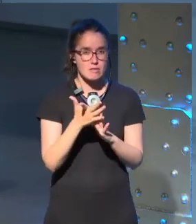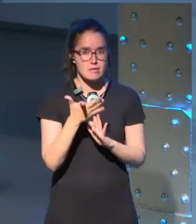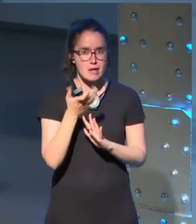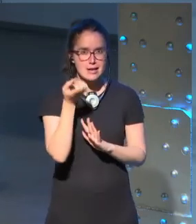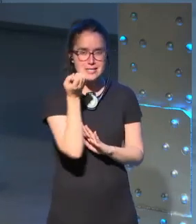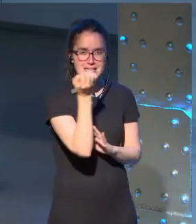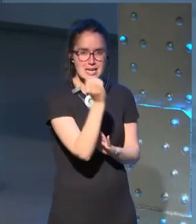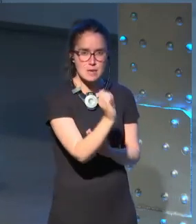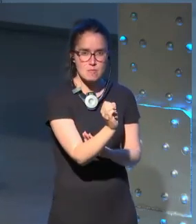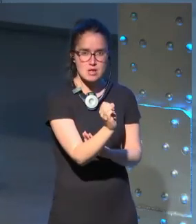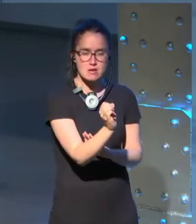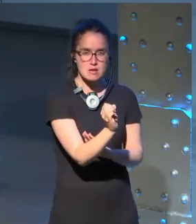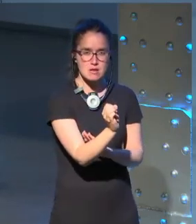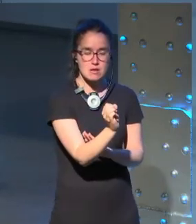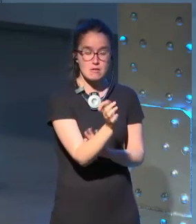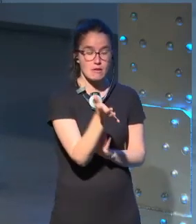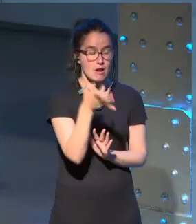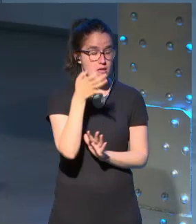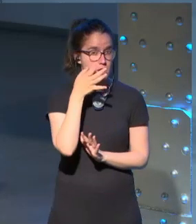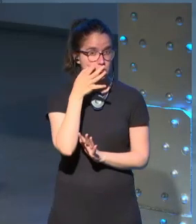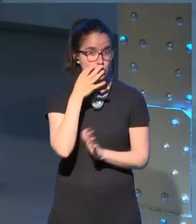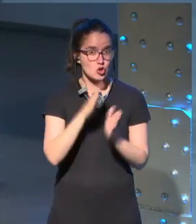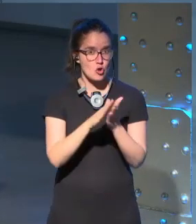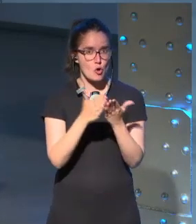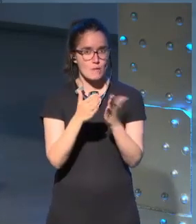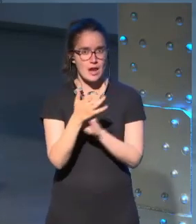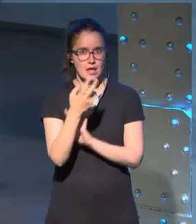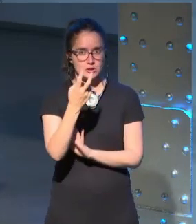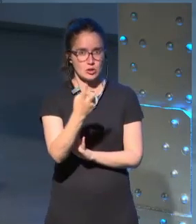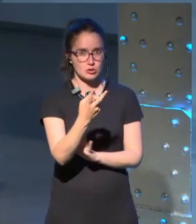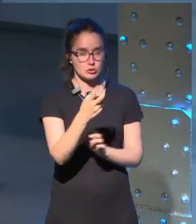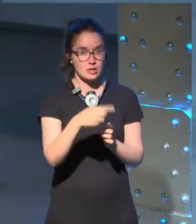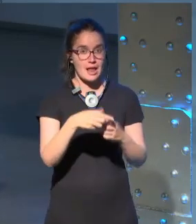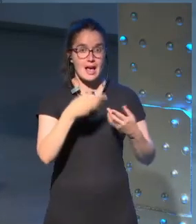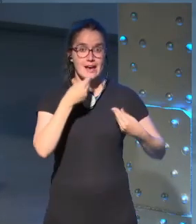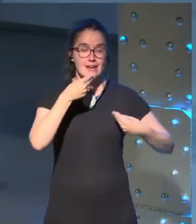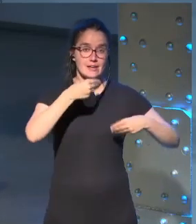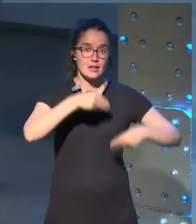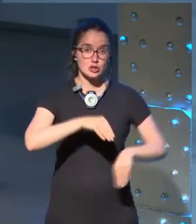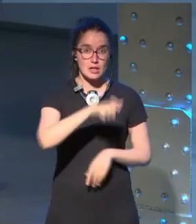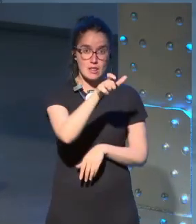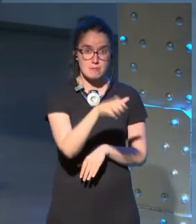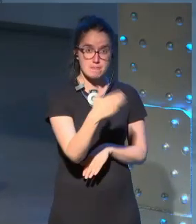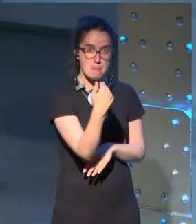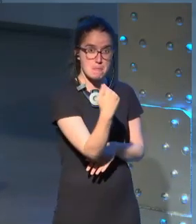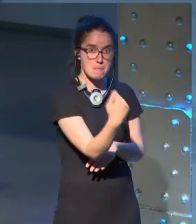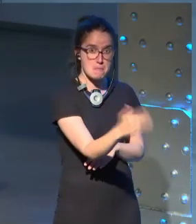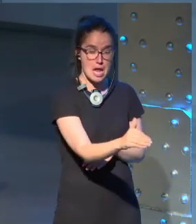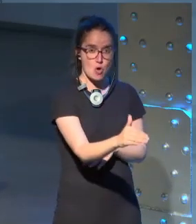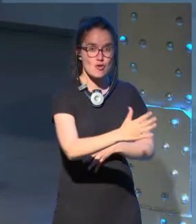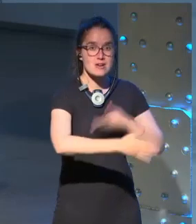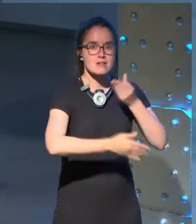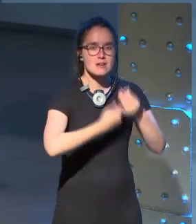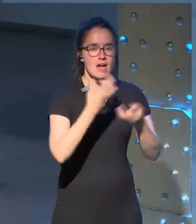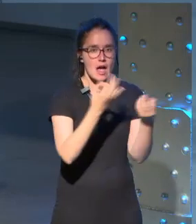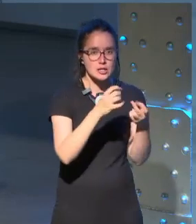of the crime. There's the criminal. What did he do? Who did he do it to? Why did he do it? How did he try to